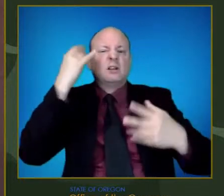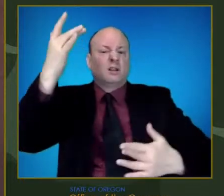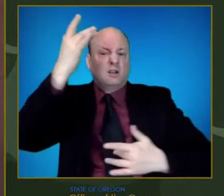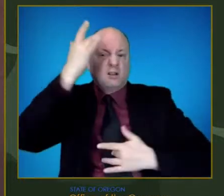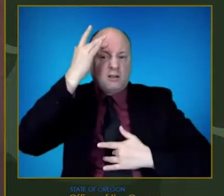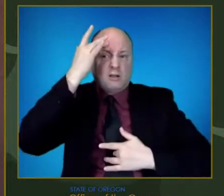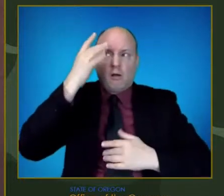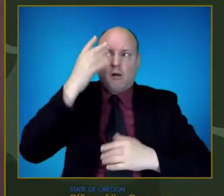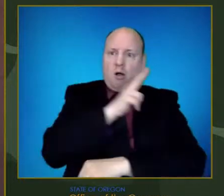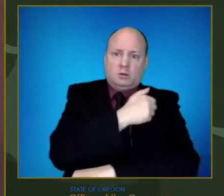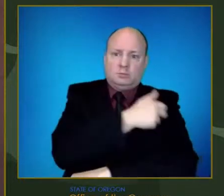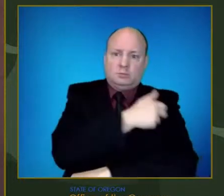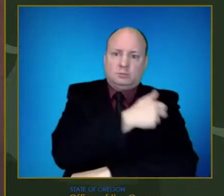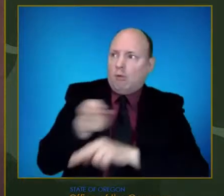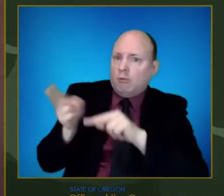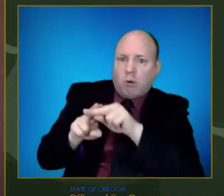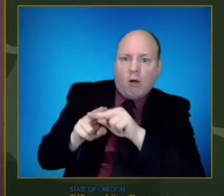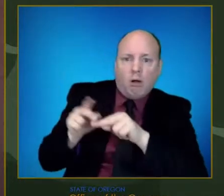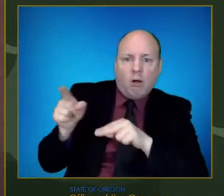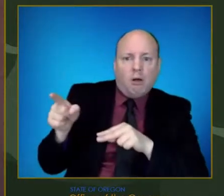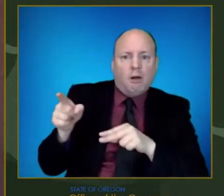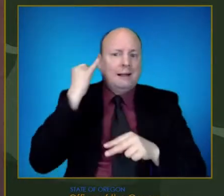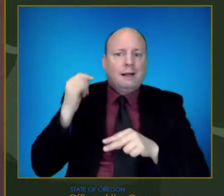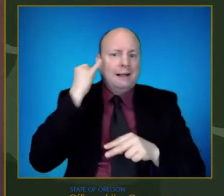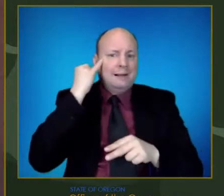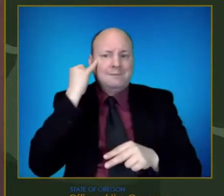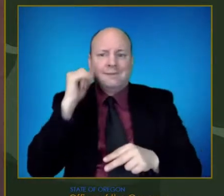vaccines to all Oregonians 16 and older?